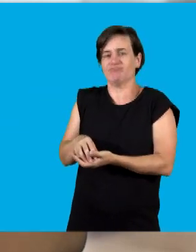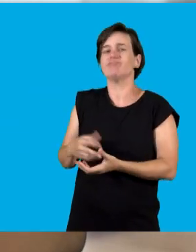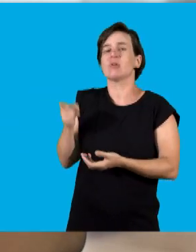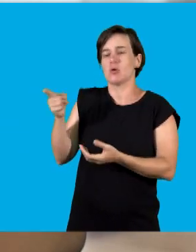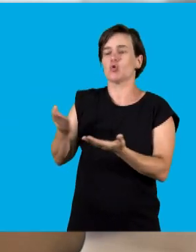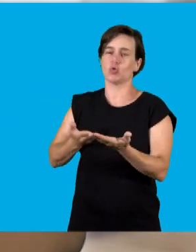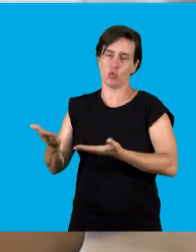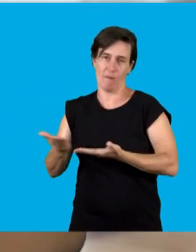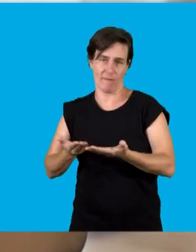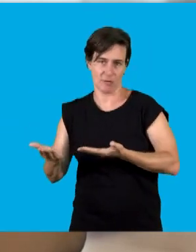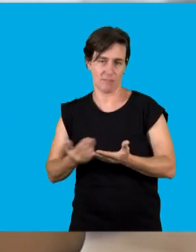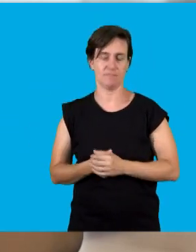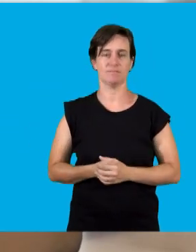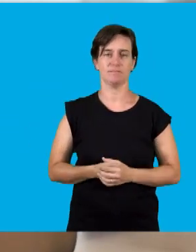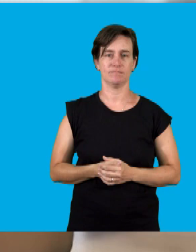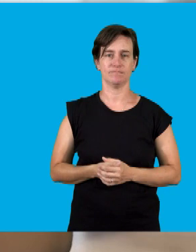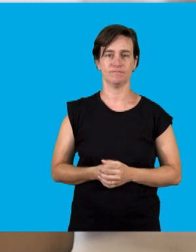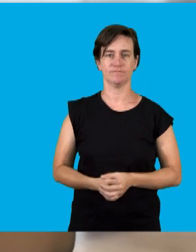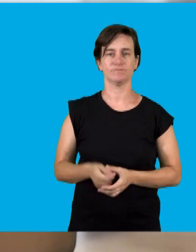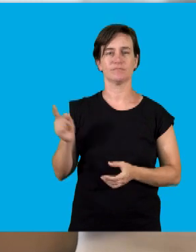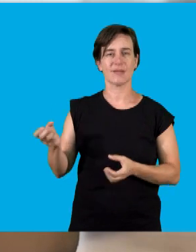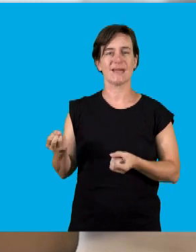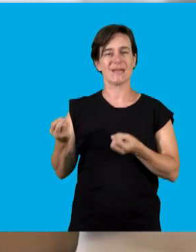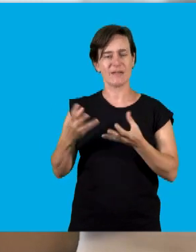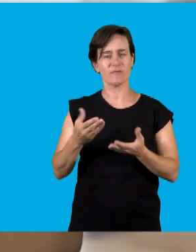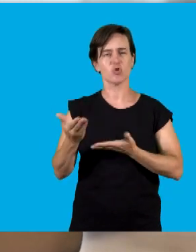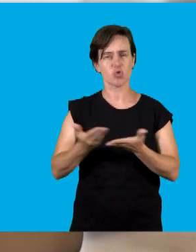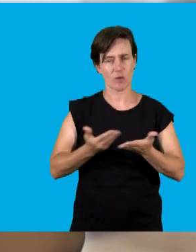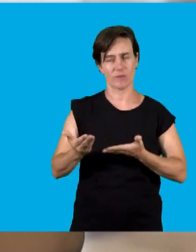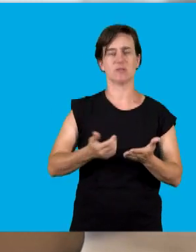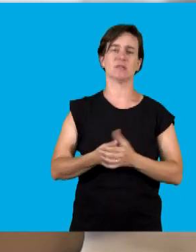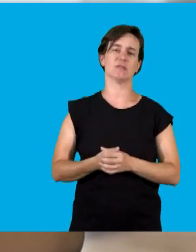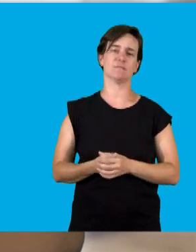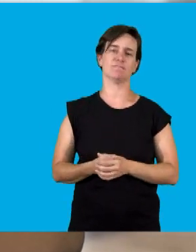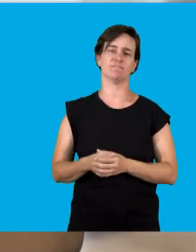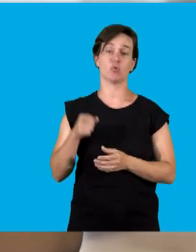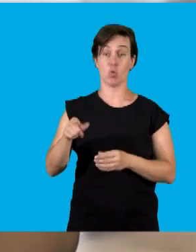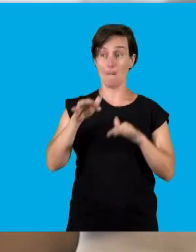than products themselves. So they offer services to me and you as